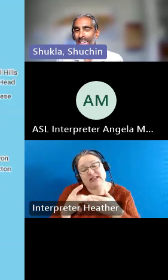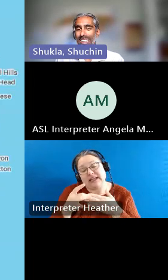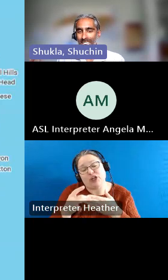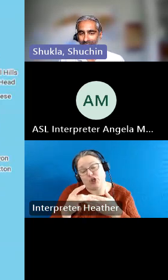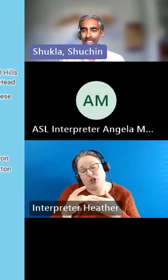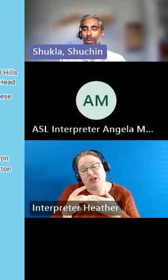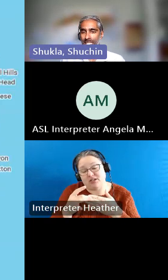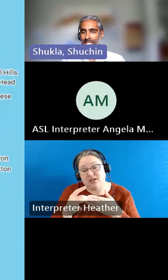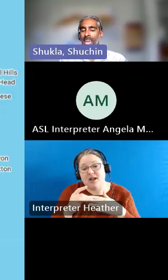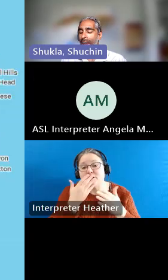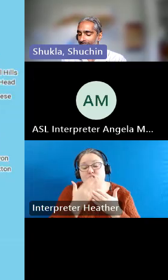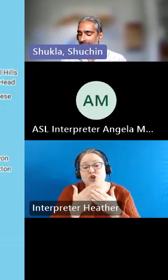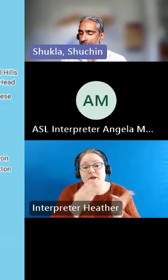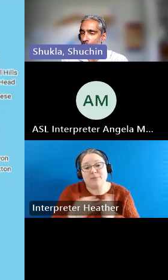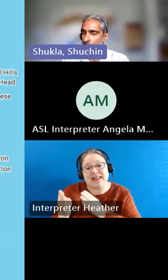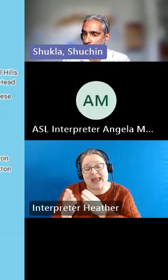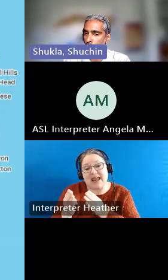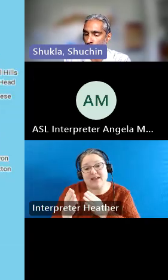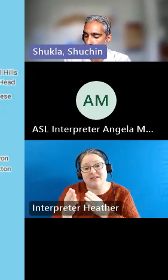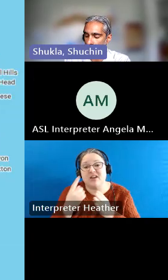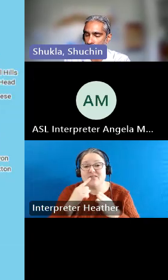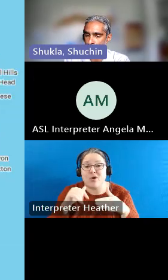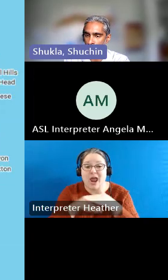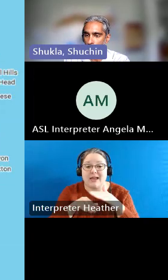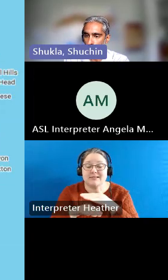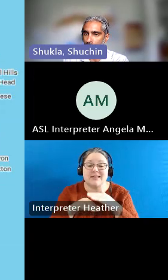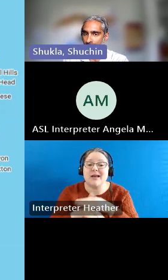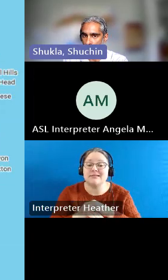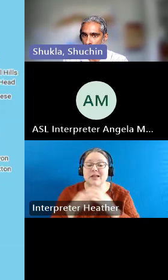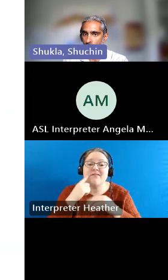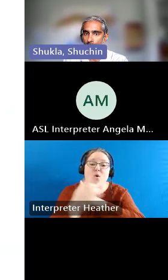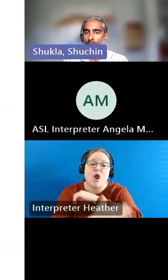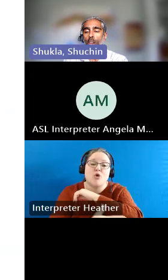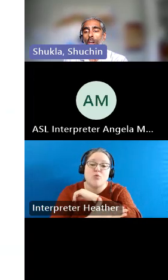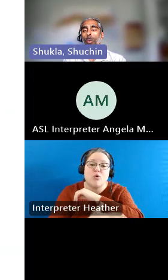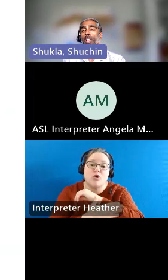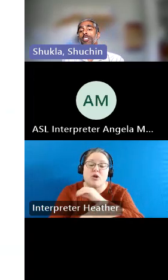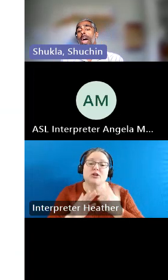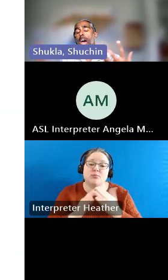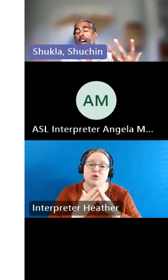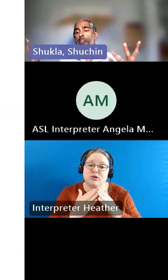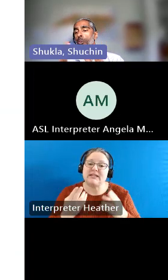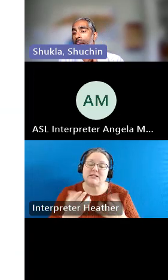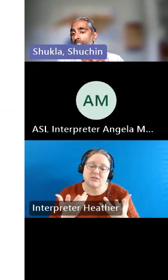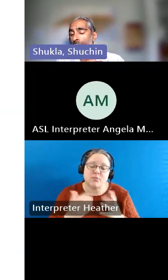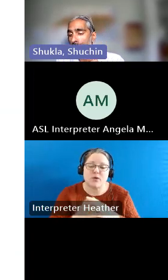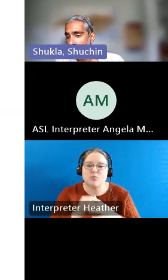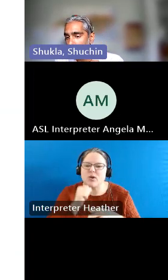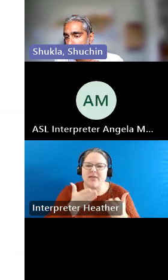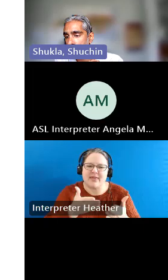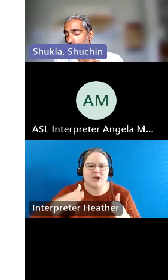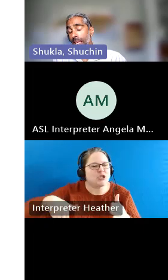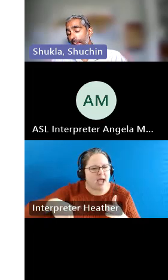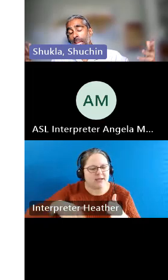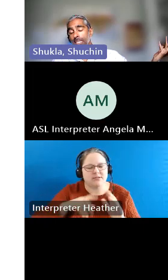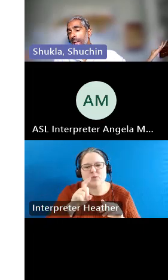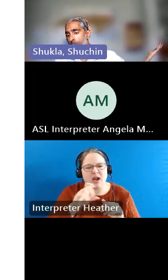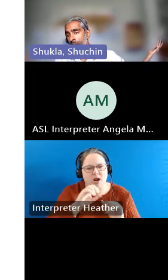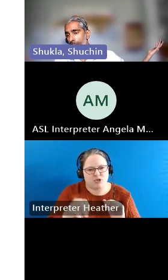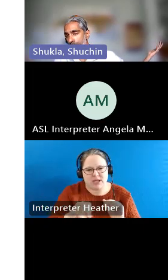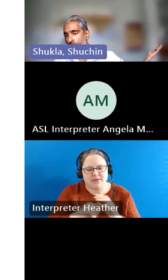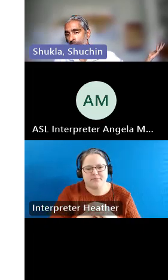awesome plan to increase access for those rural communities, but we're not there yet. We also have a variety of clinics,